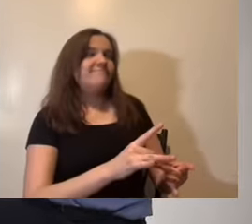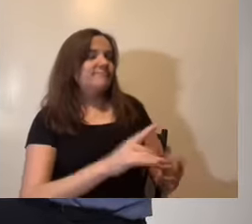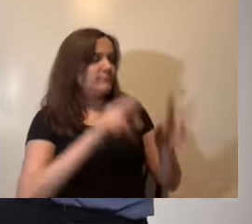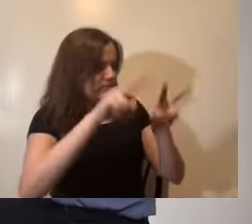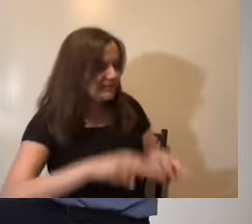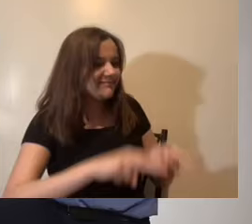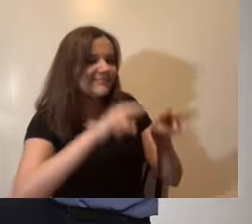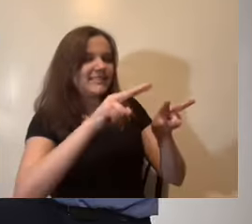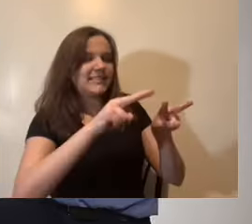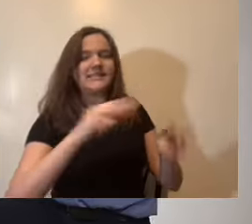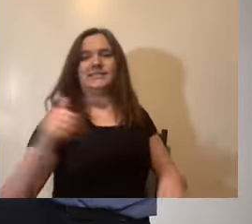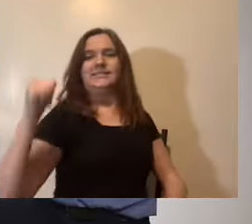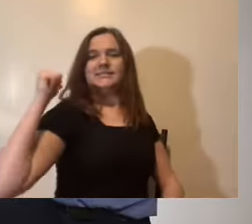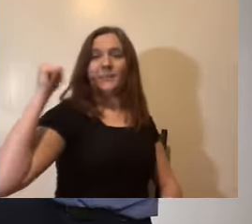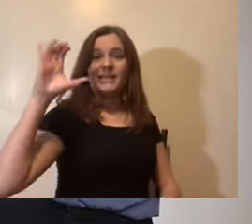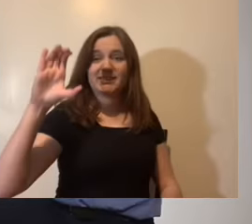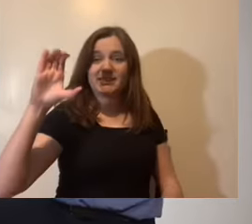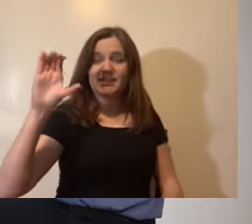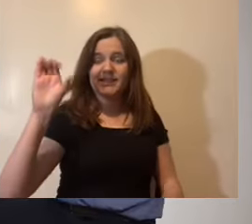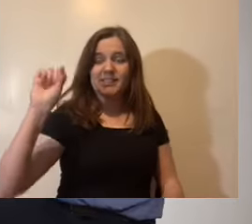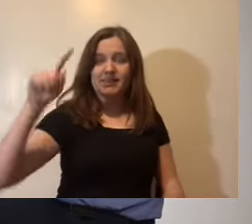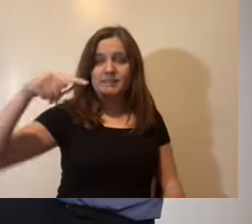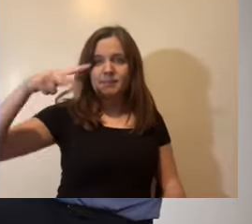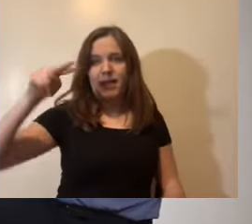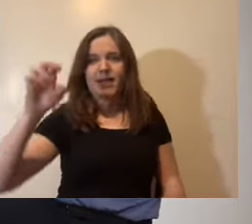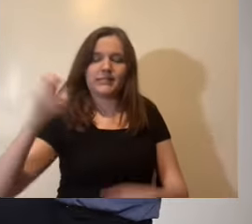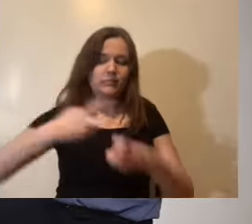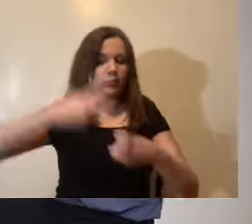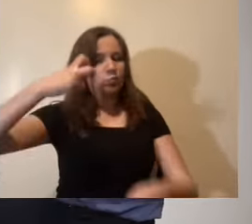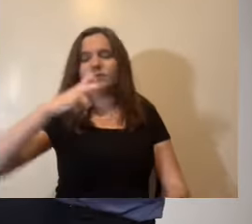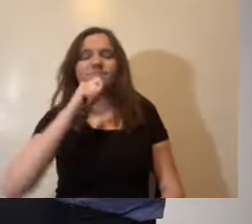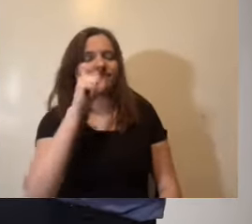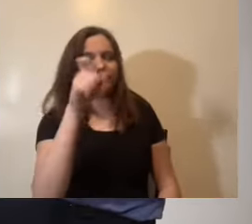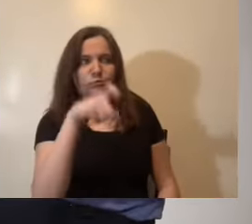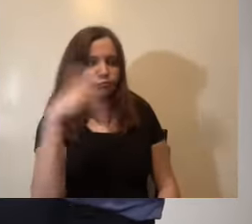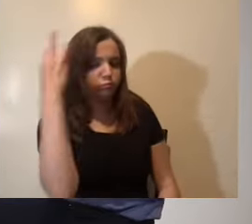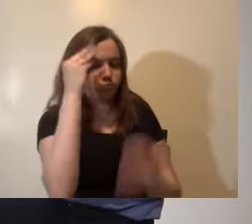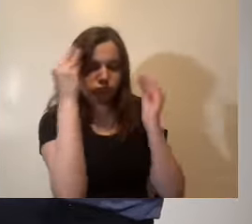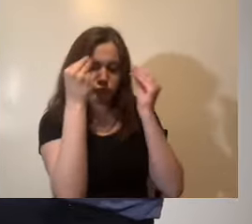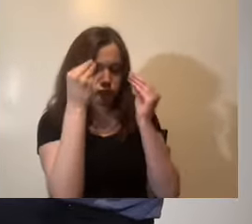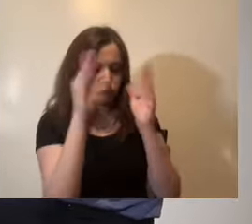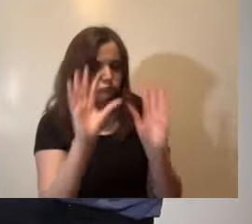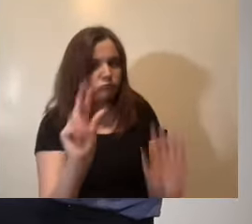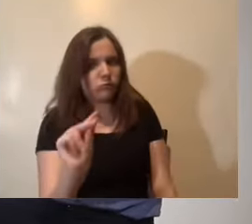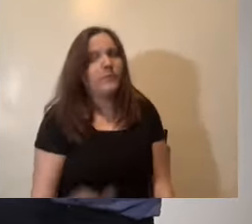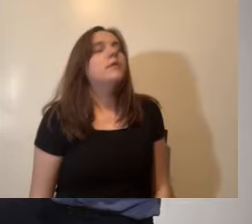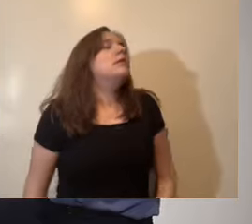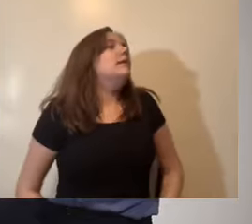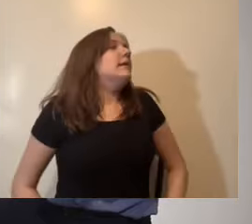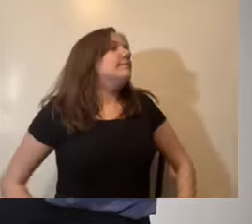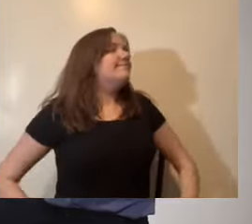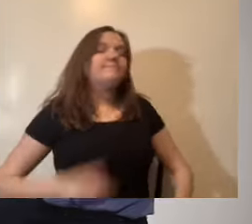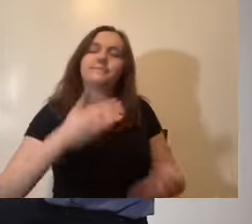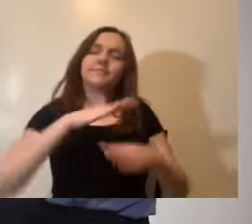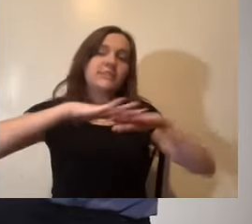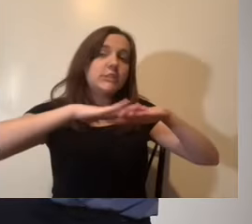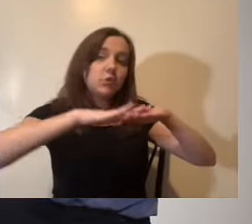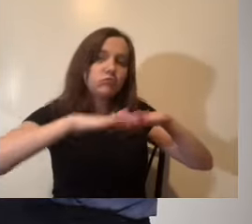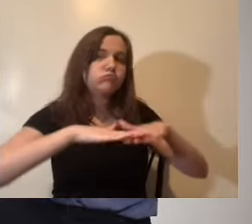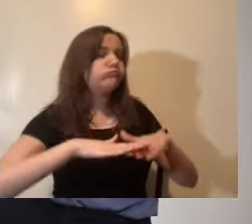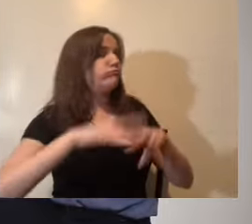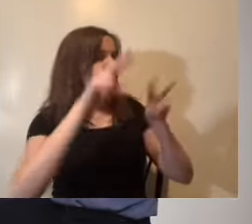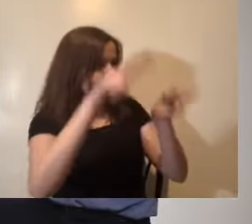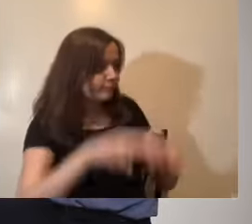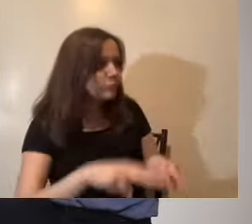consider. So general impression is I have a 24-year-old female seated in the tripod position, having difficulty breathing.